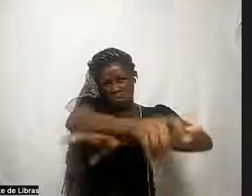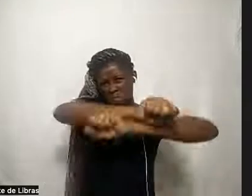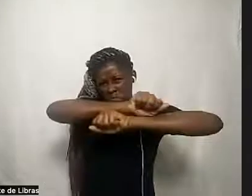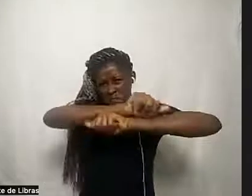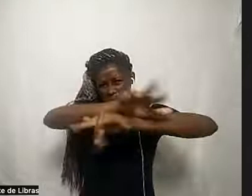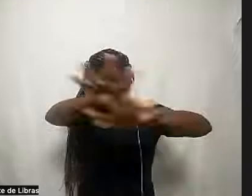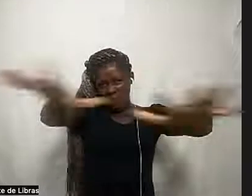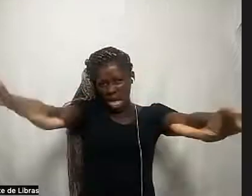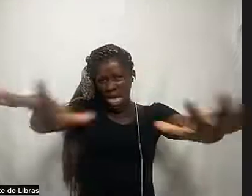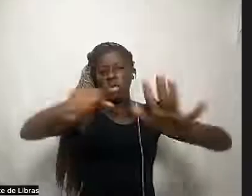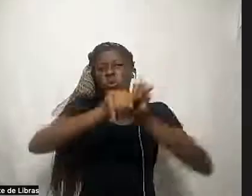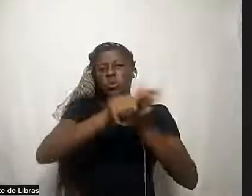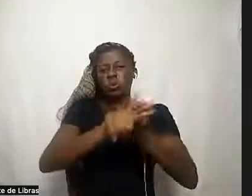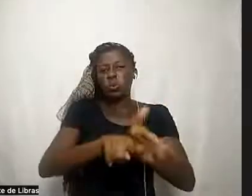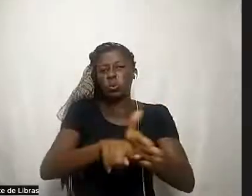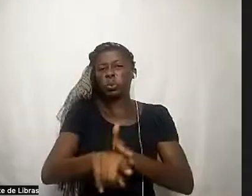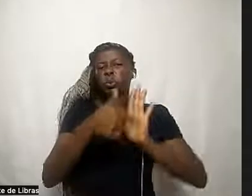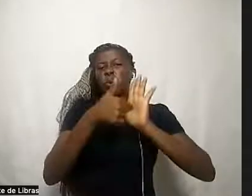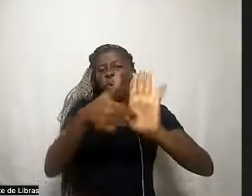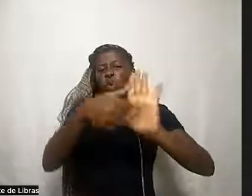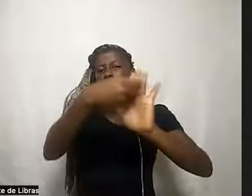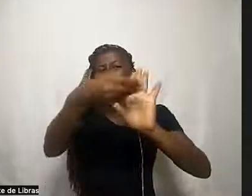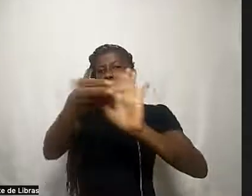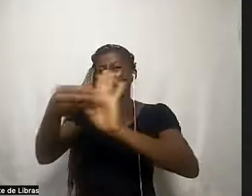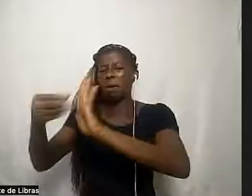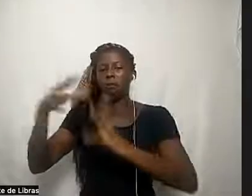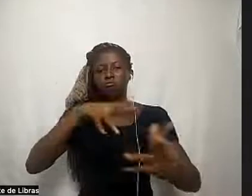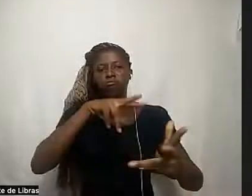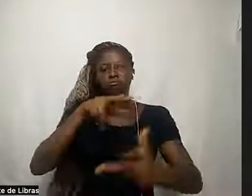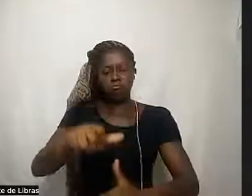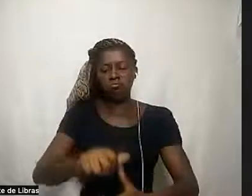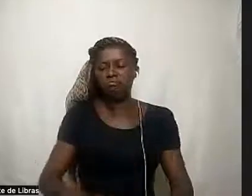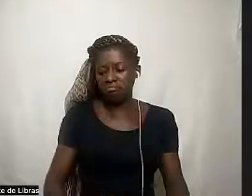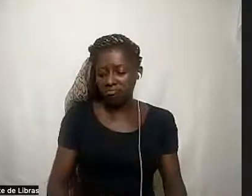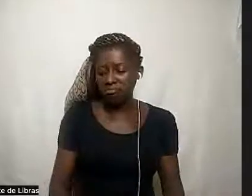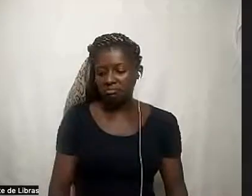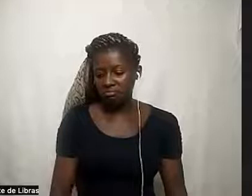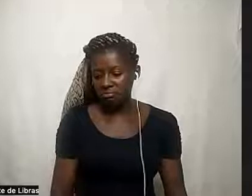the result of our research is they have a global impact.